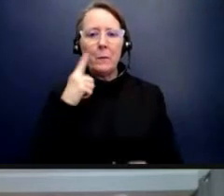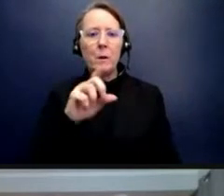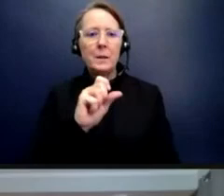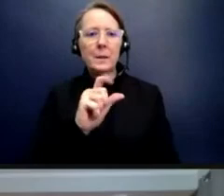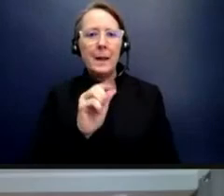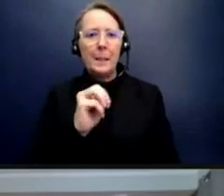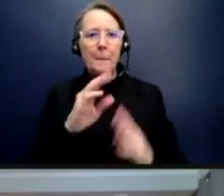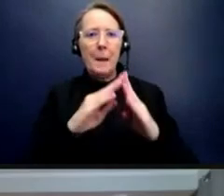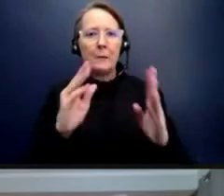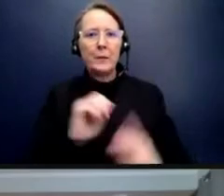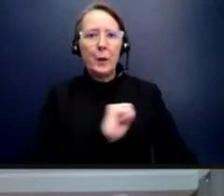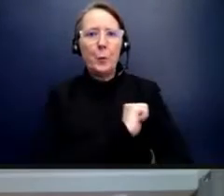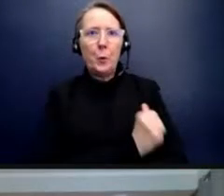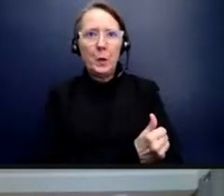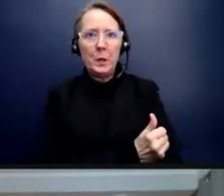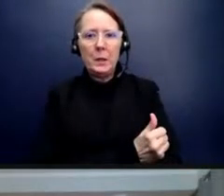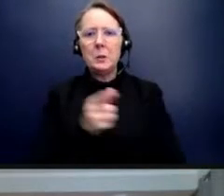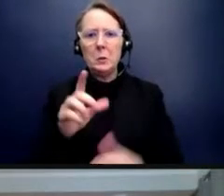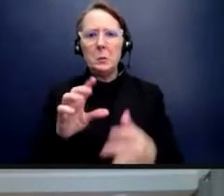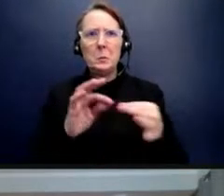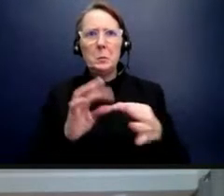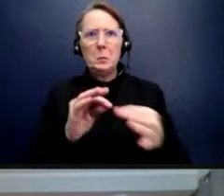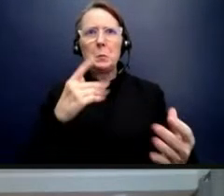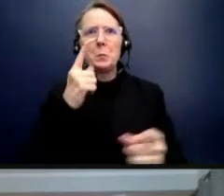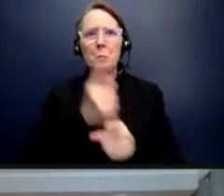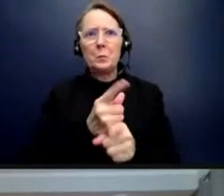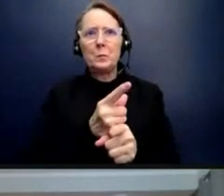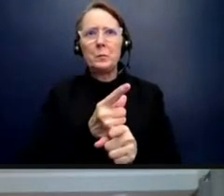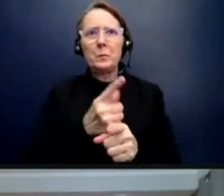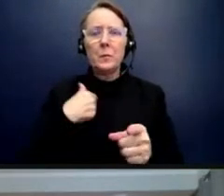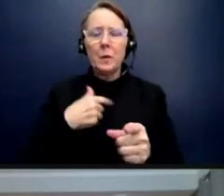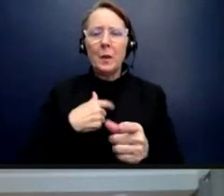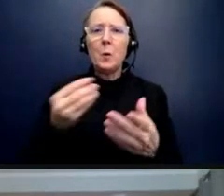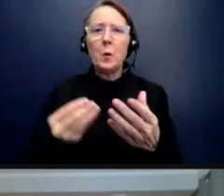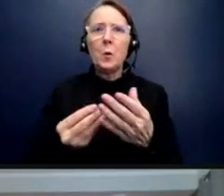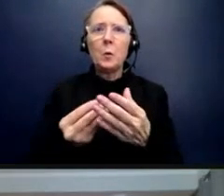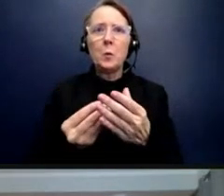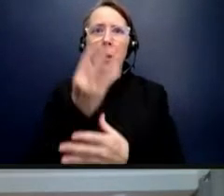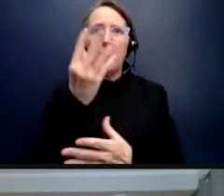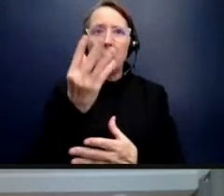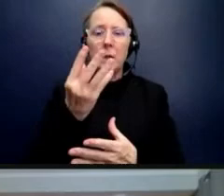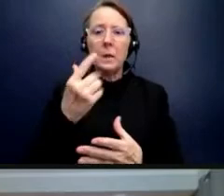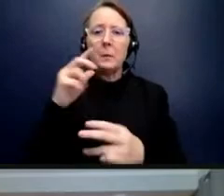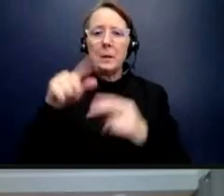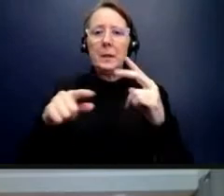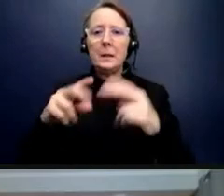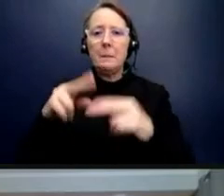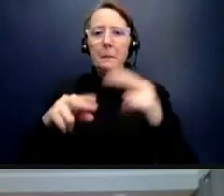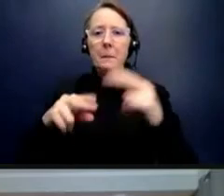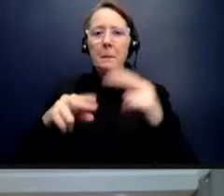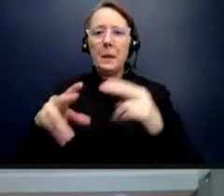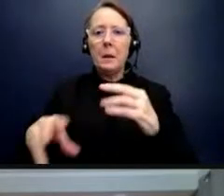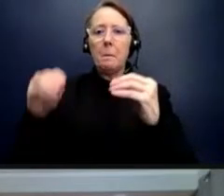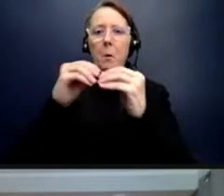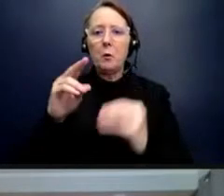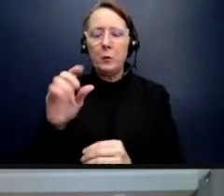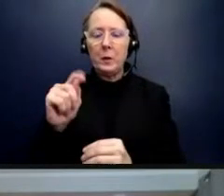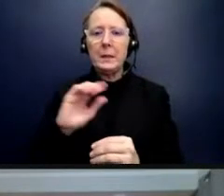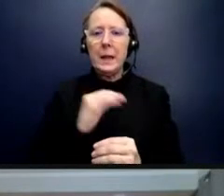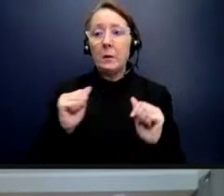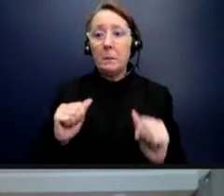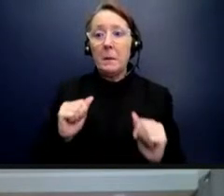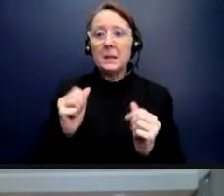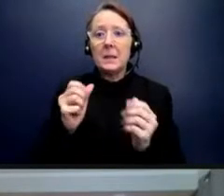well. As we grow at the Housing Authority and we build more units out, our capacity is being stretched